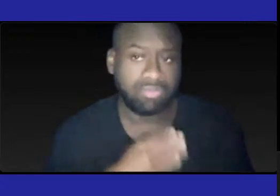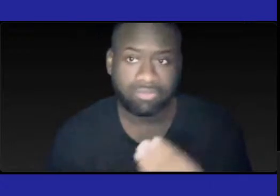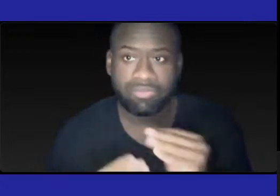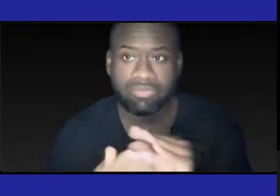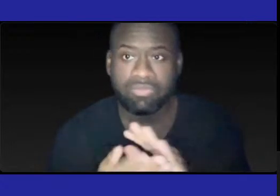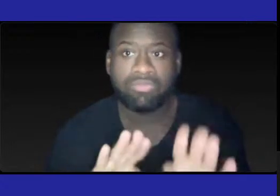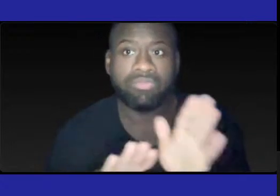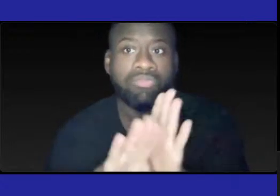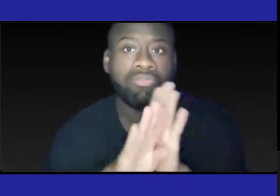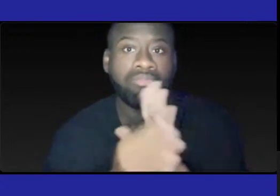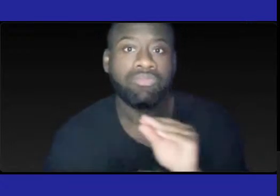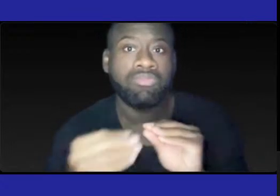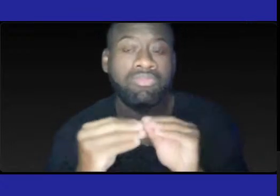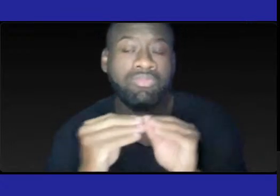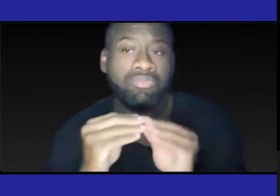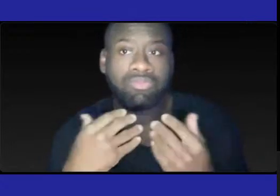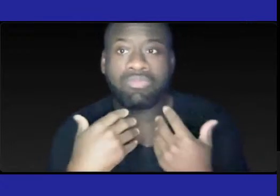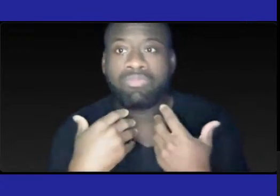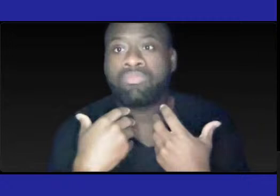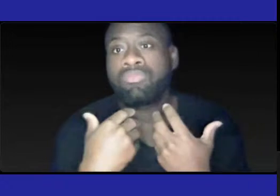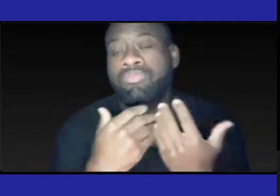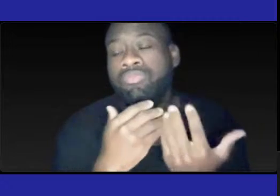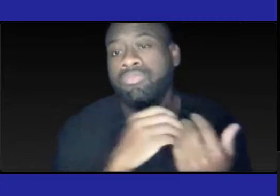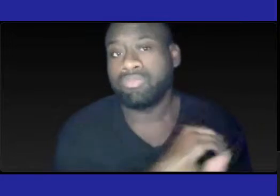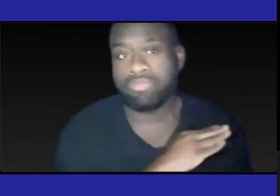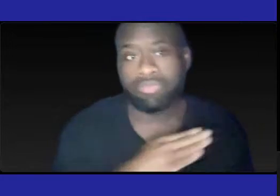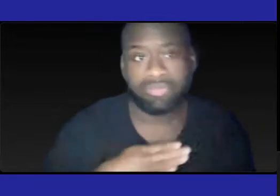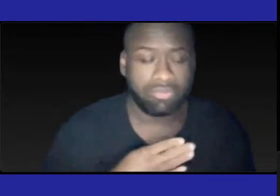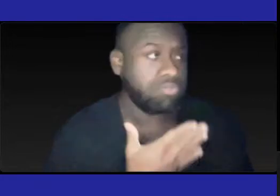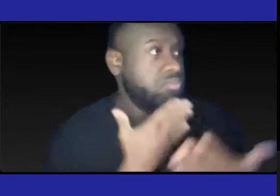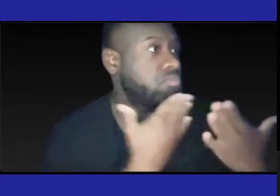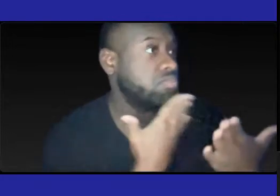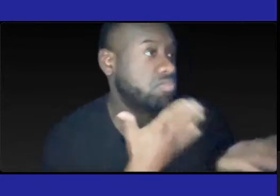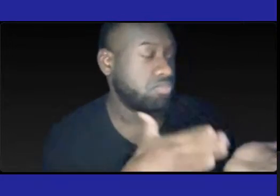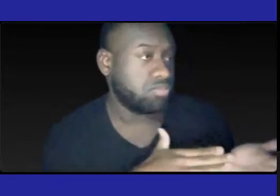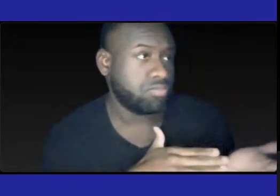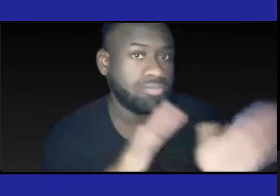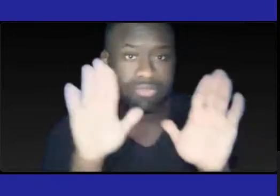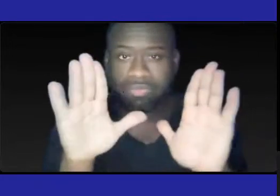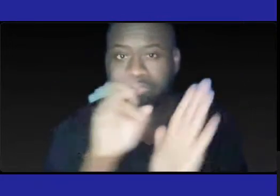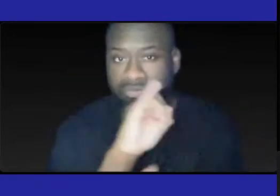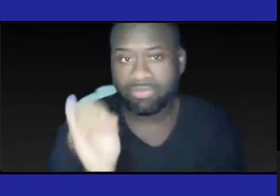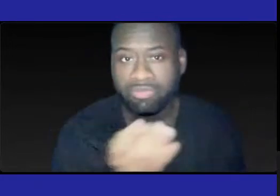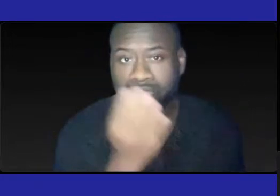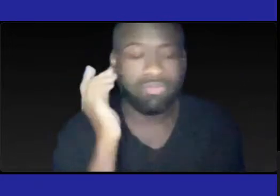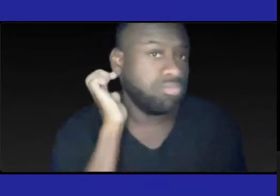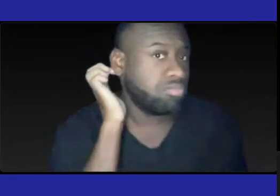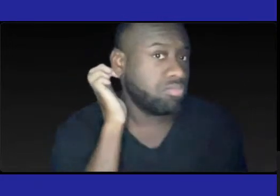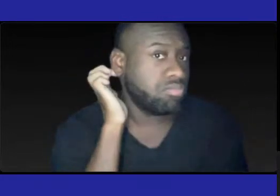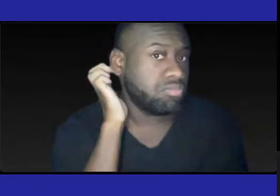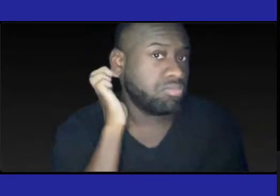it's nice to see this work moving forward. Thank you, Dr. Fox. Great job, Shep. Thank you, Dr. Katz.